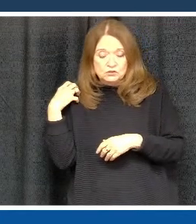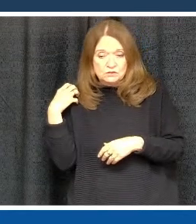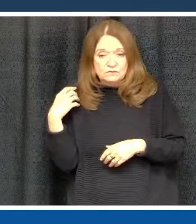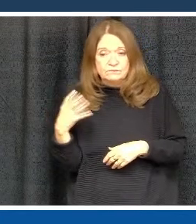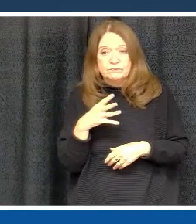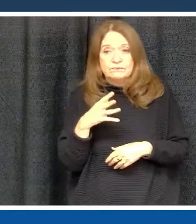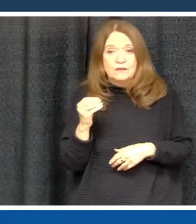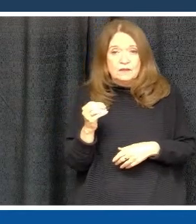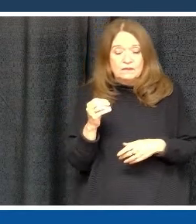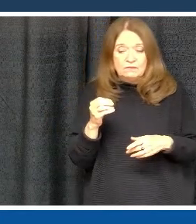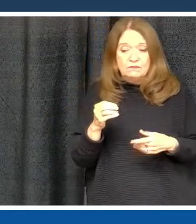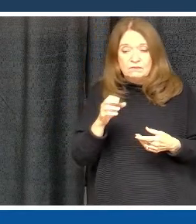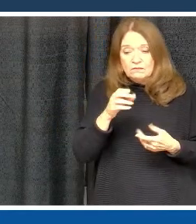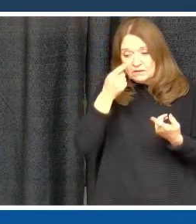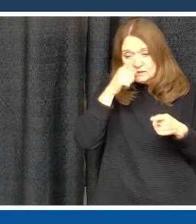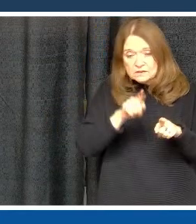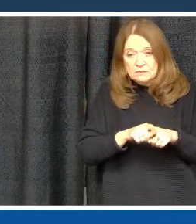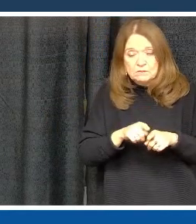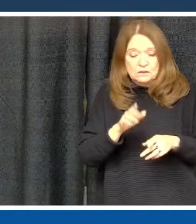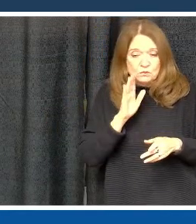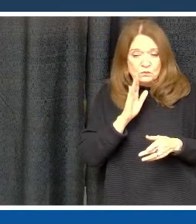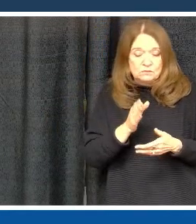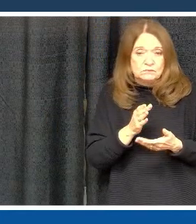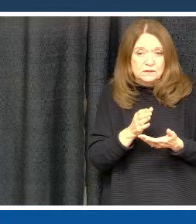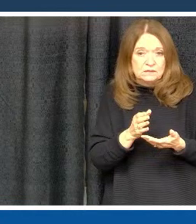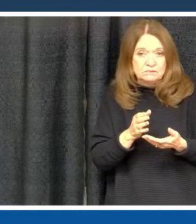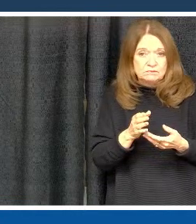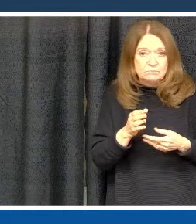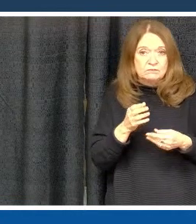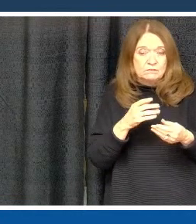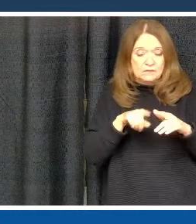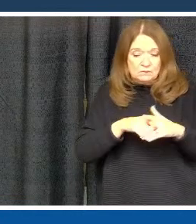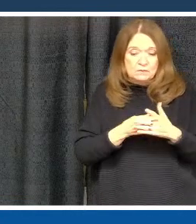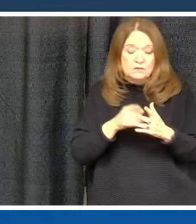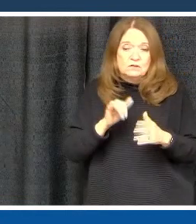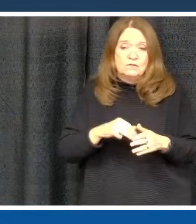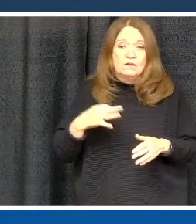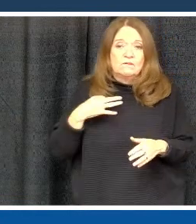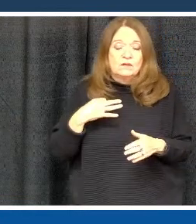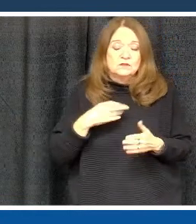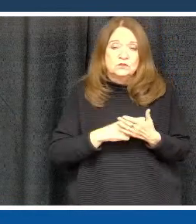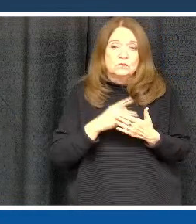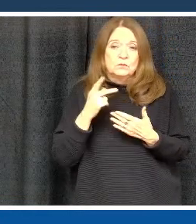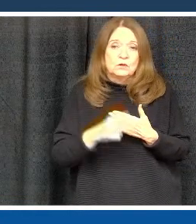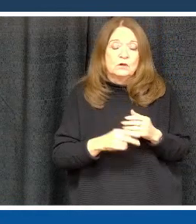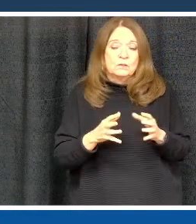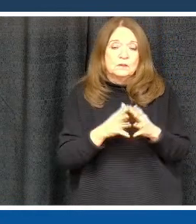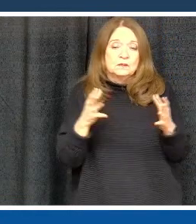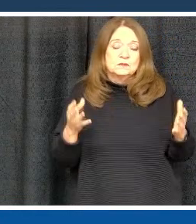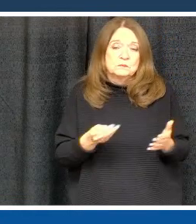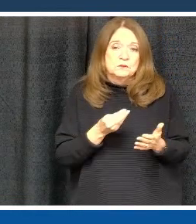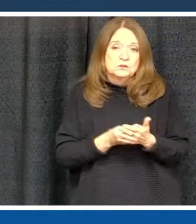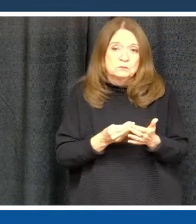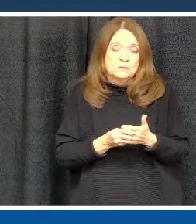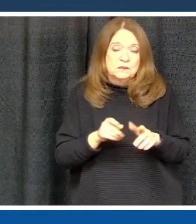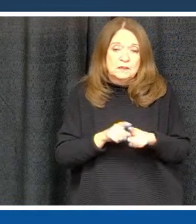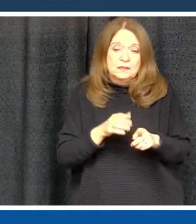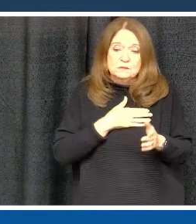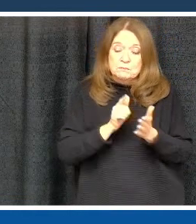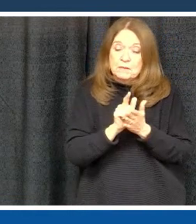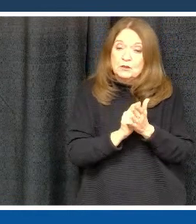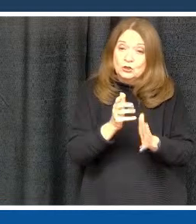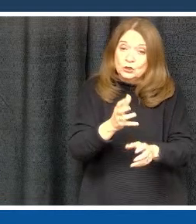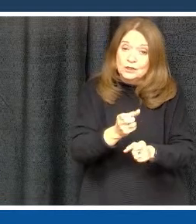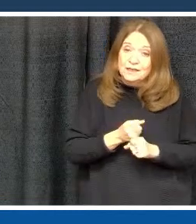of the lawsuit would be implementation of that volunteer program, and of course, as much money as my lawyer can get from